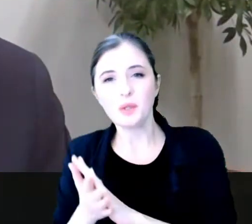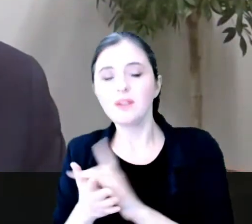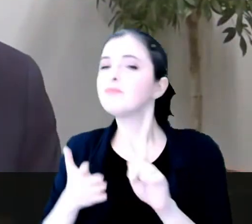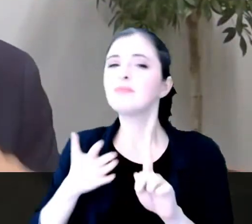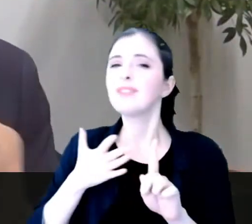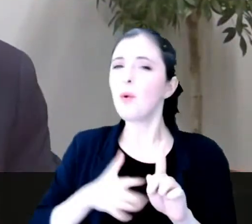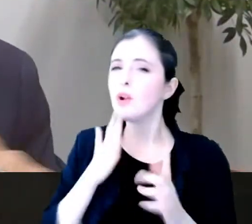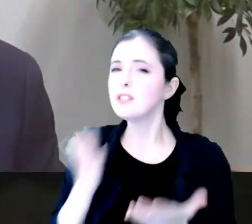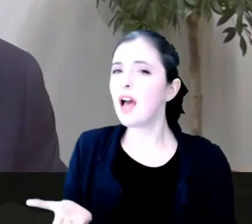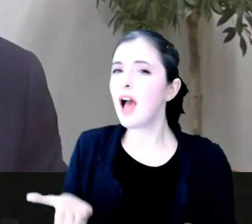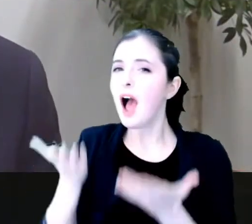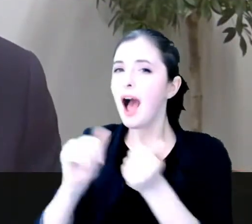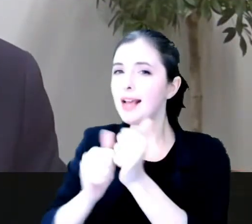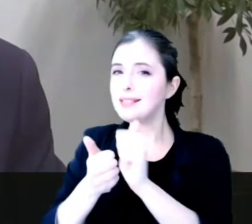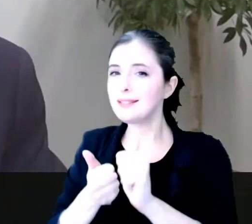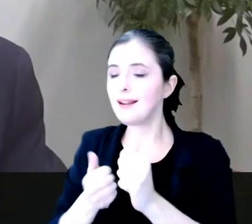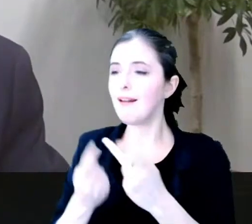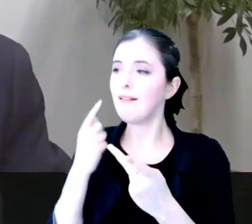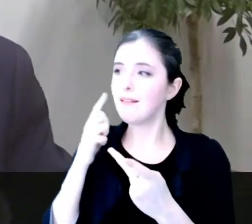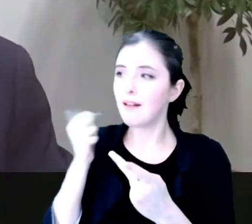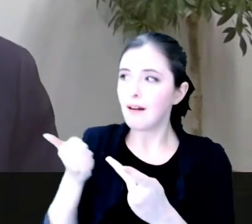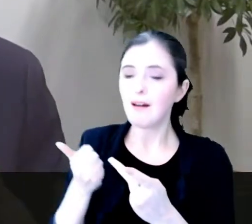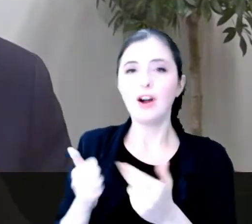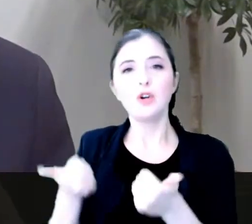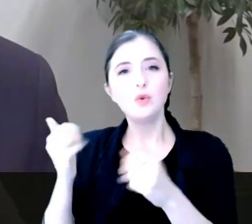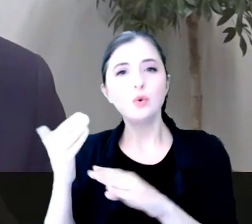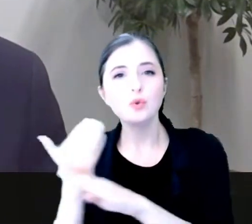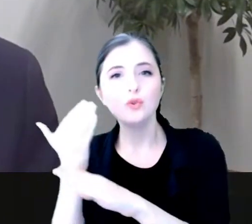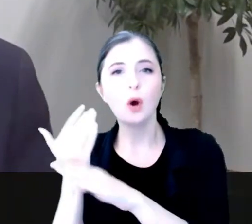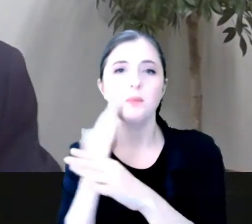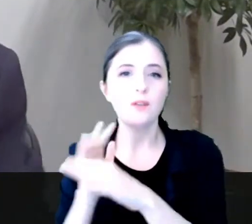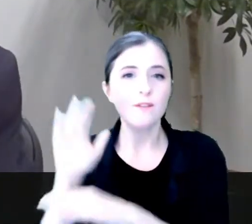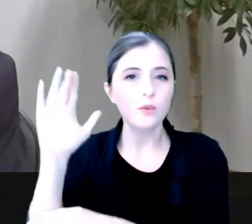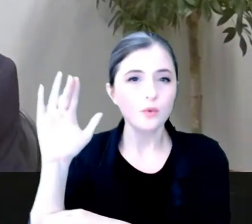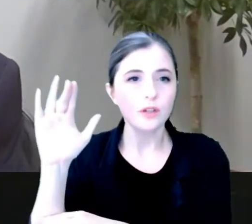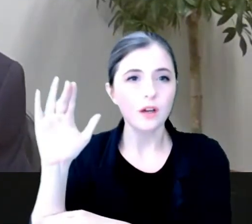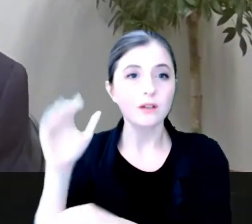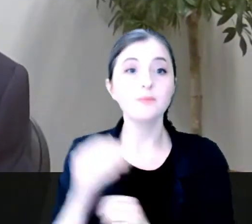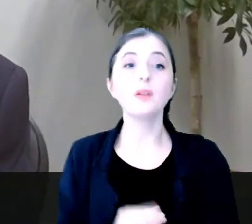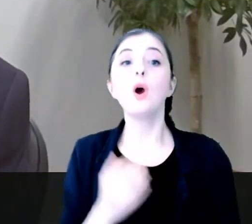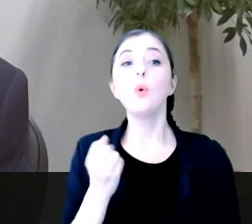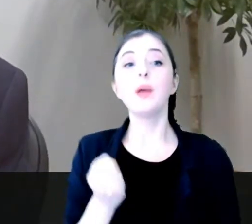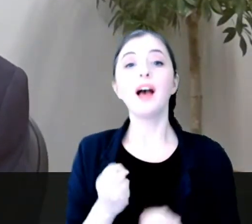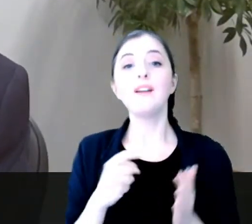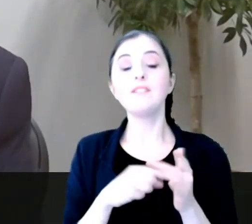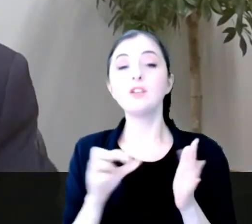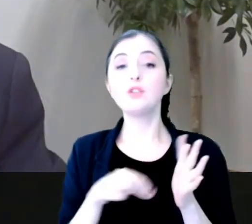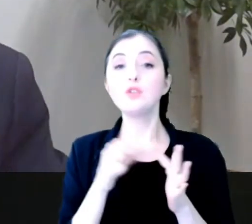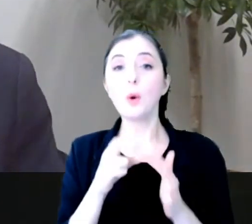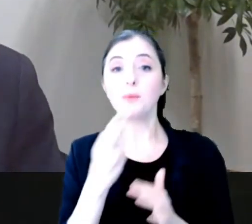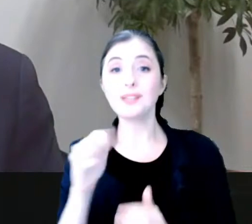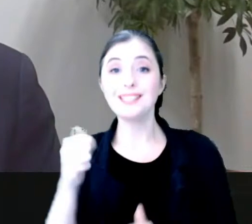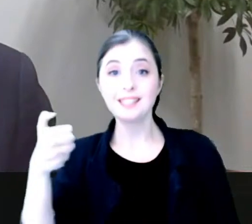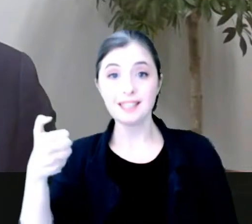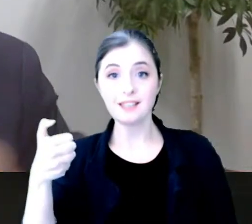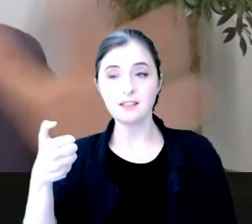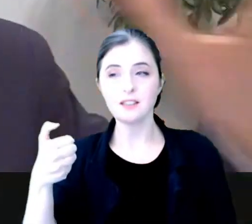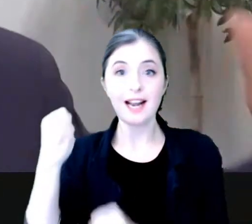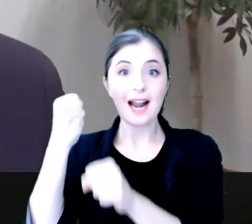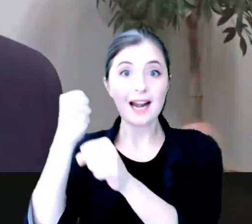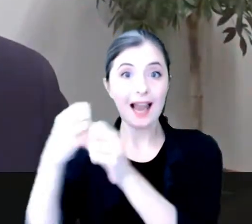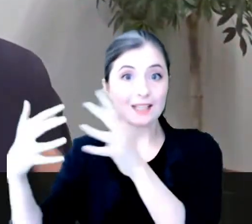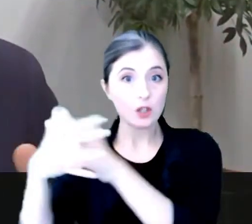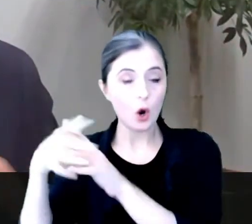green jobs. And here's a couple of opportunities. We've got COP26, Richard, coming to Glasgow later on this year. And so I'm working with cities across